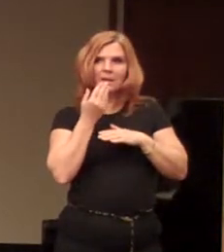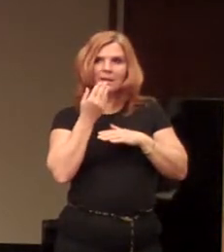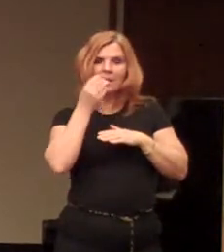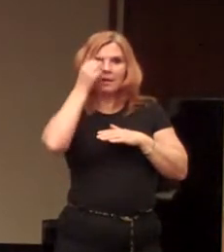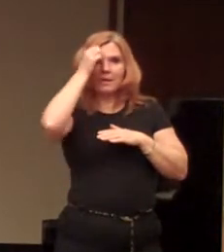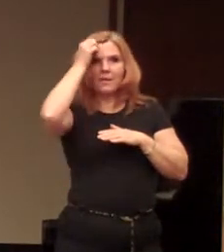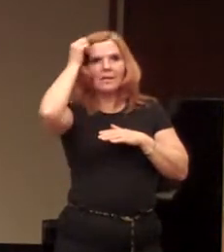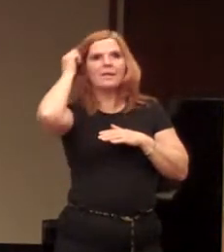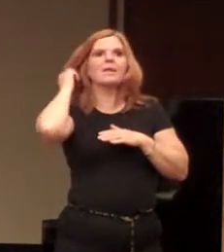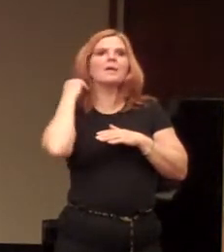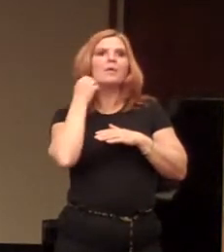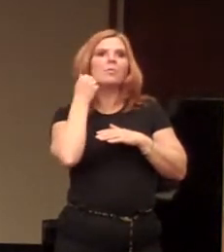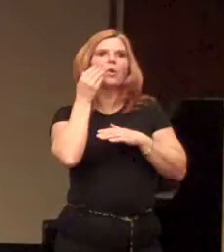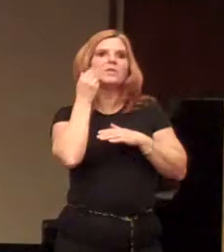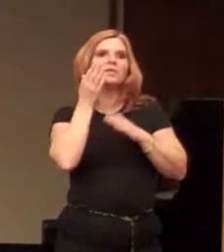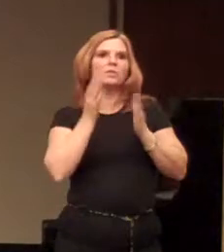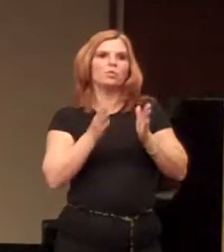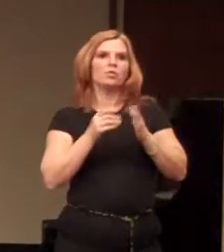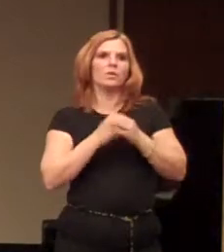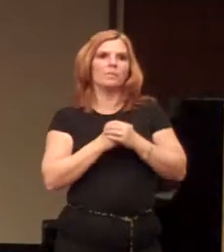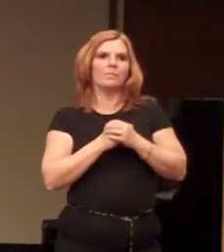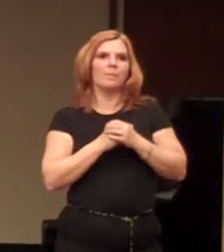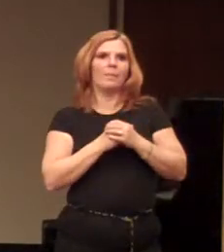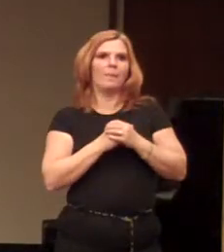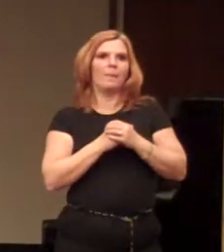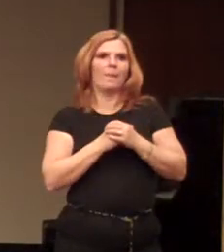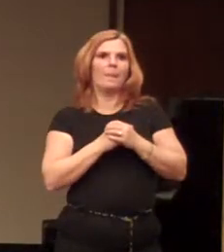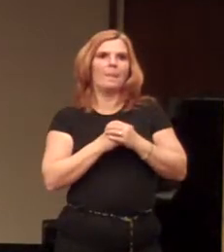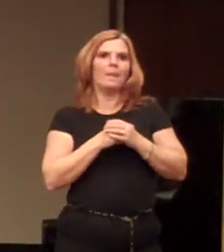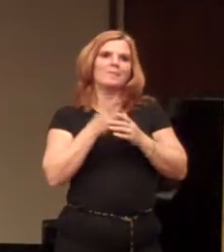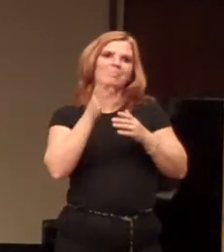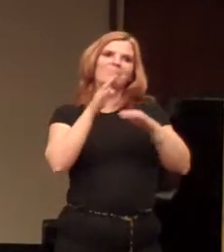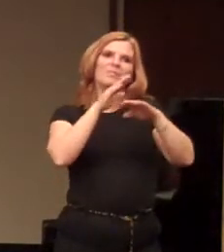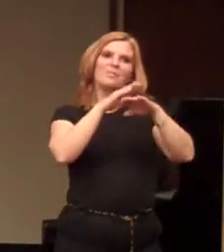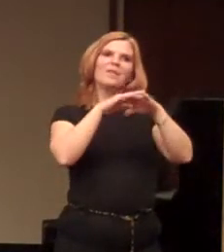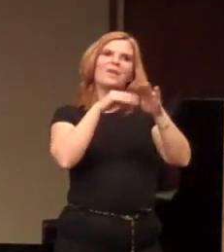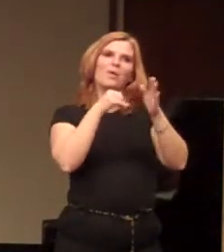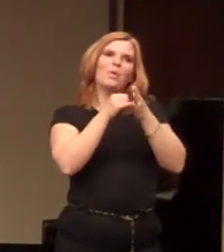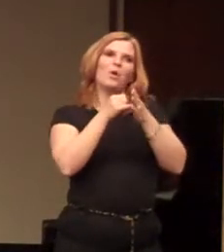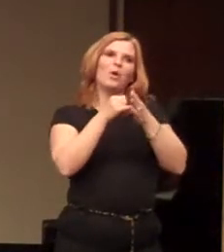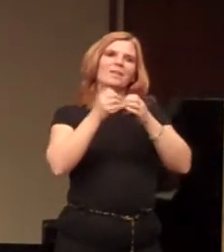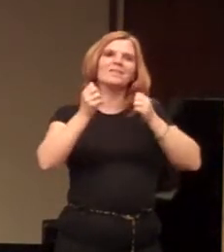yes. Now I'm gonna sporting life, we call it.